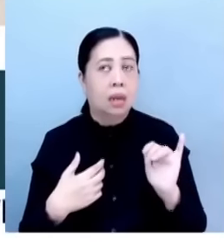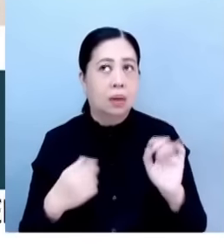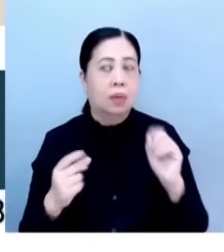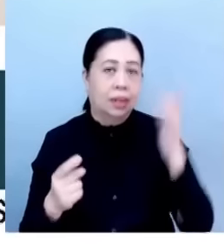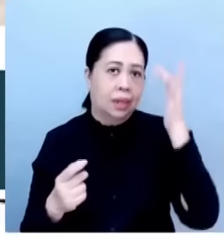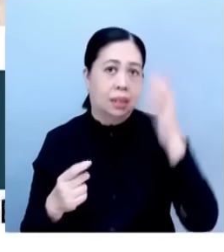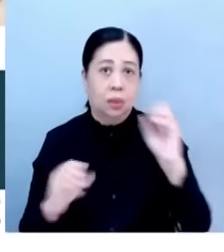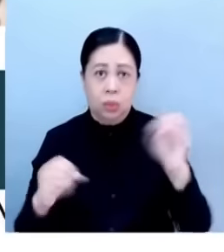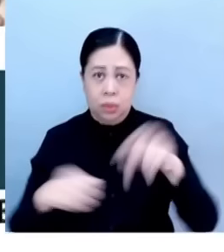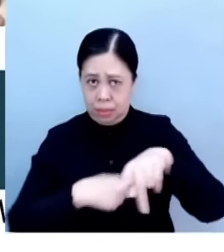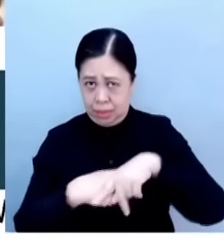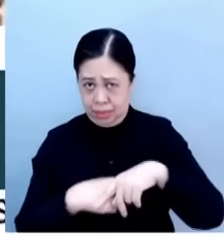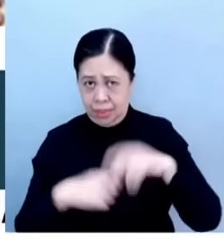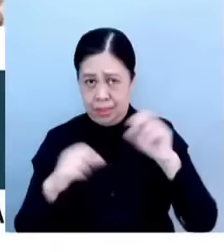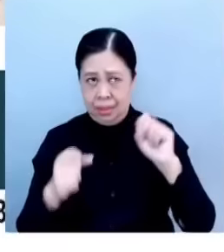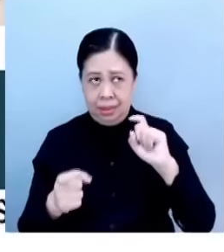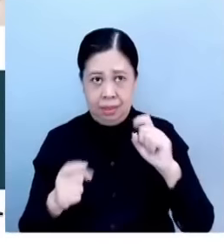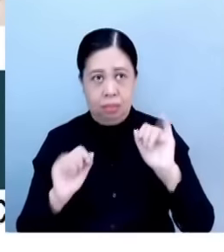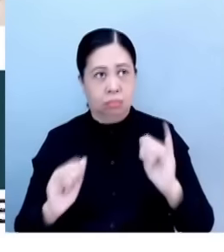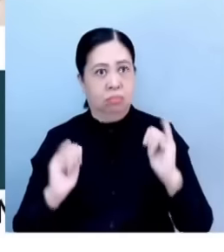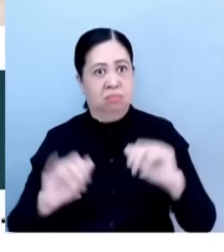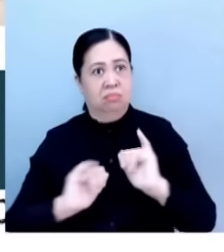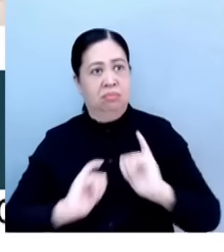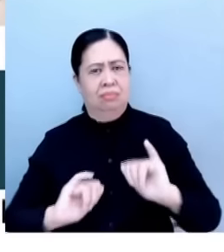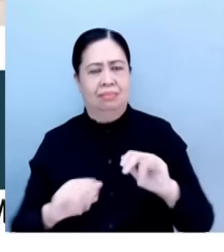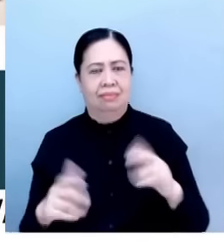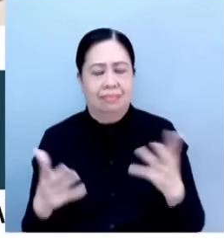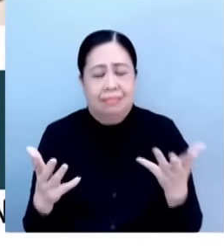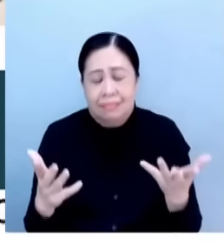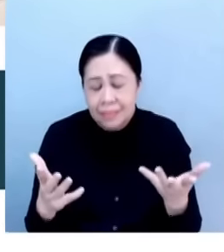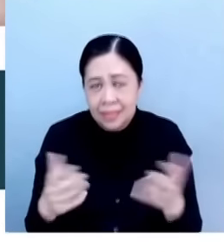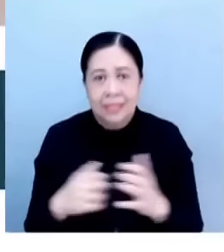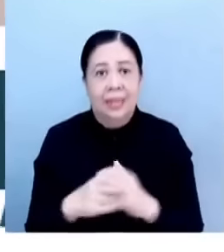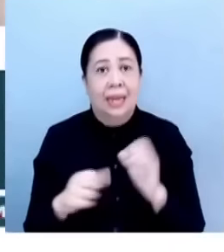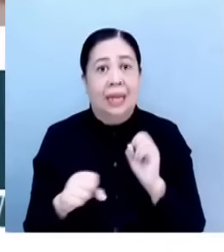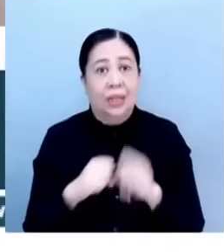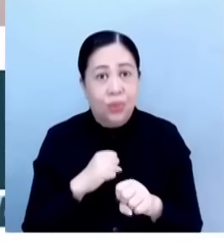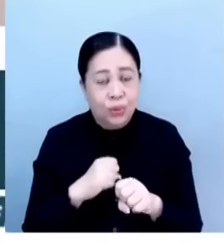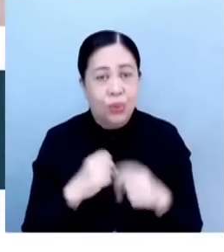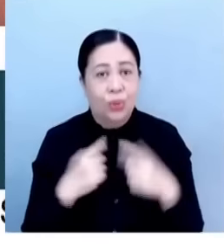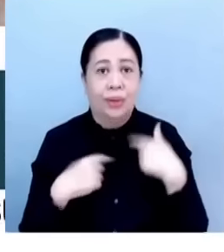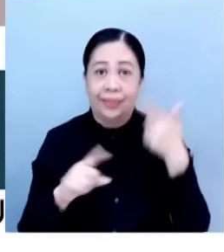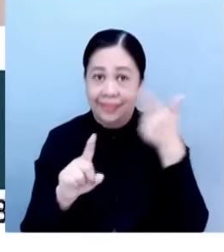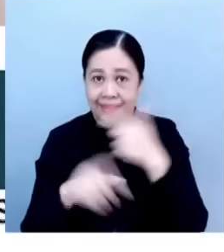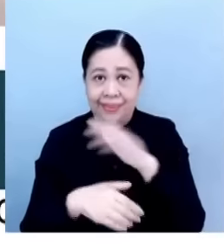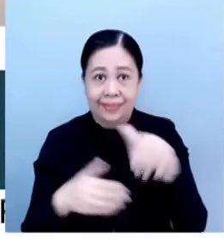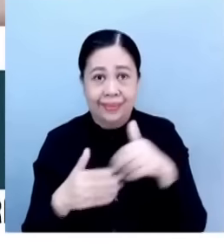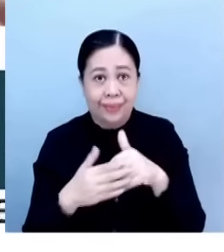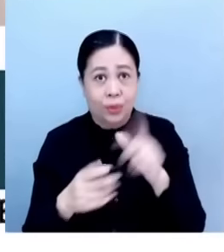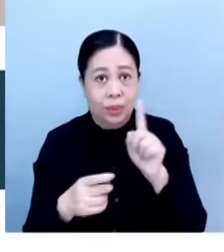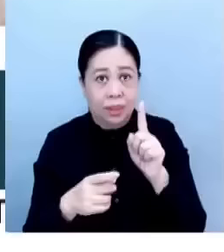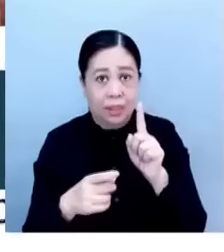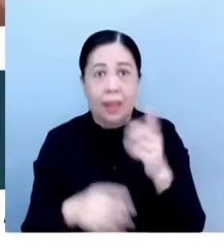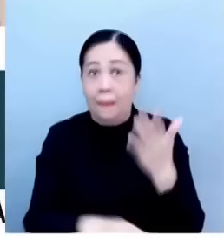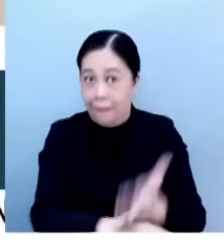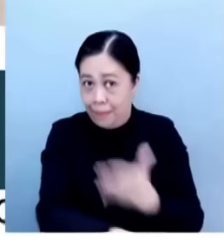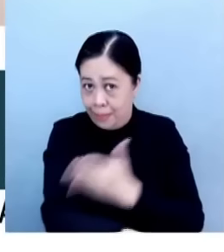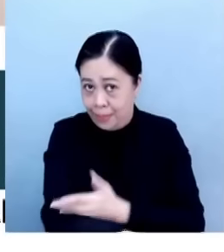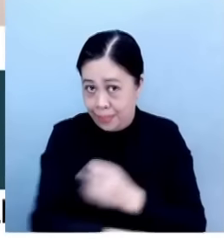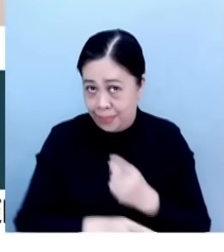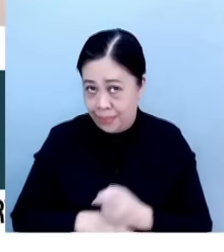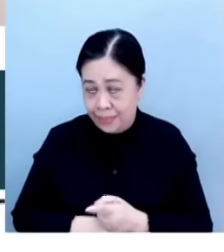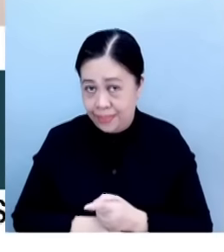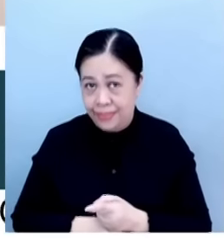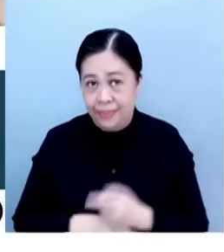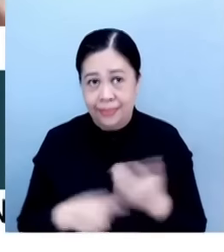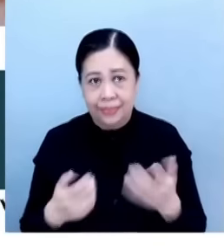nothing is permanent. Everything in here, di ba? So ang aim naman natin lahat is to improve everything, eh. Di